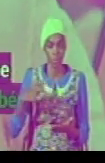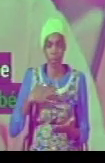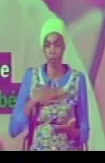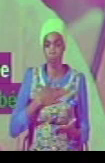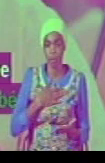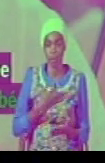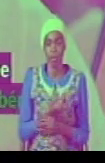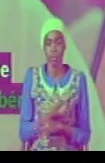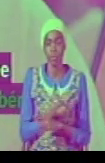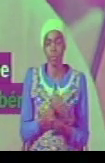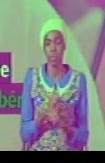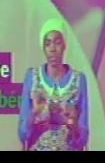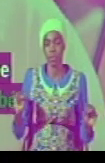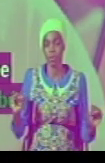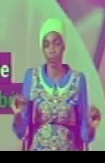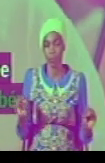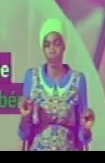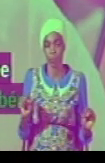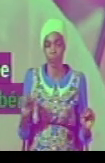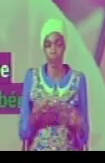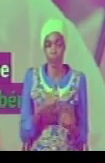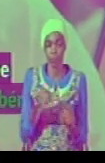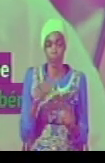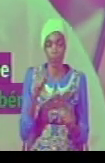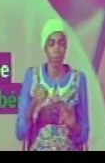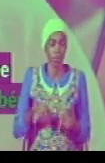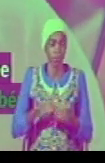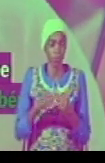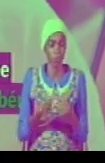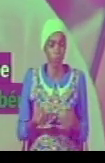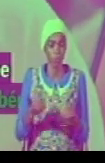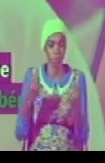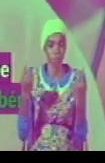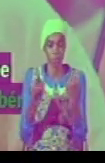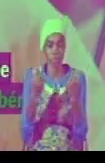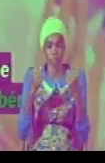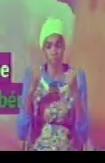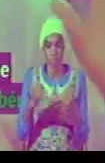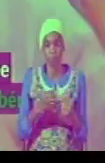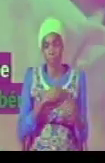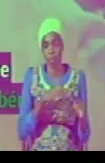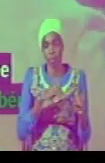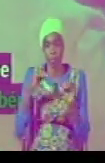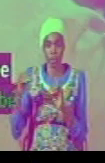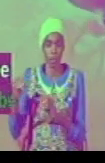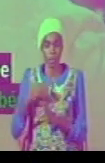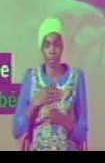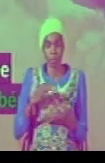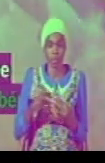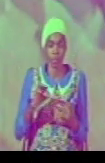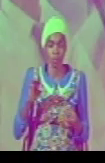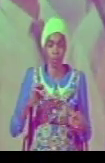When you broke sin's power and set my spirit free,